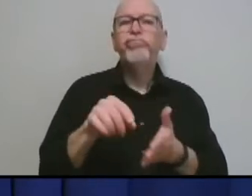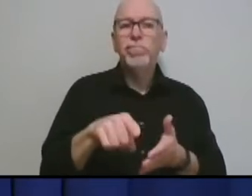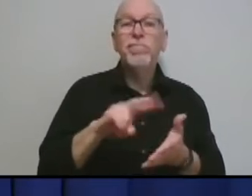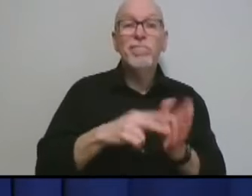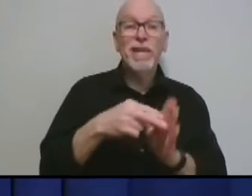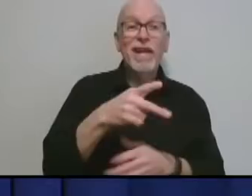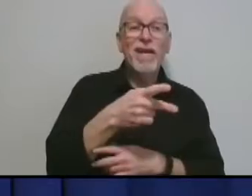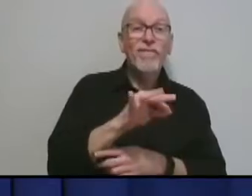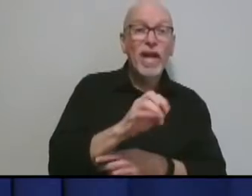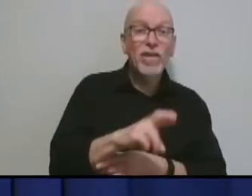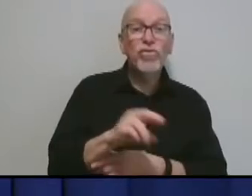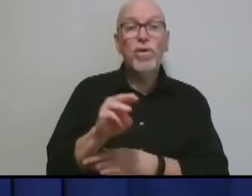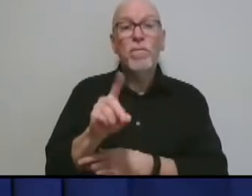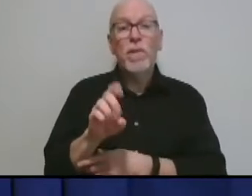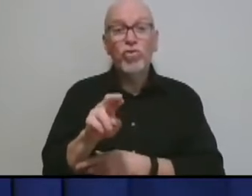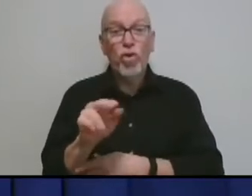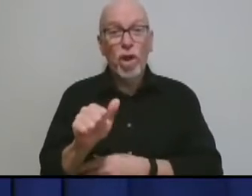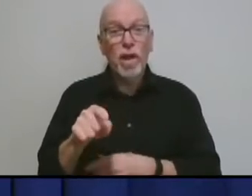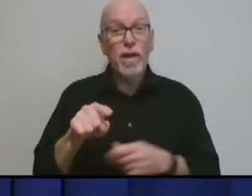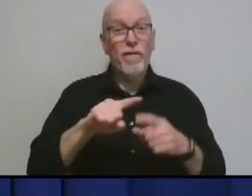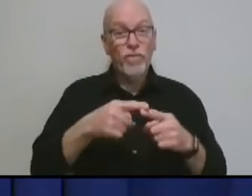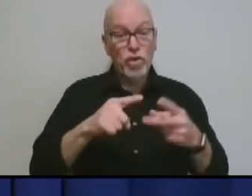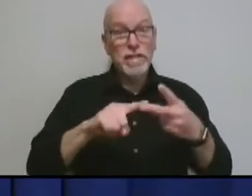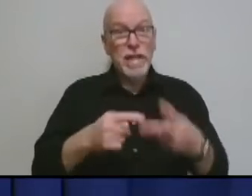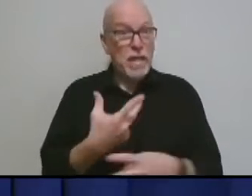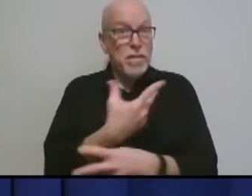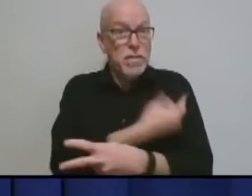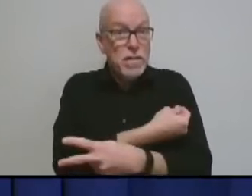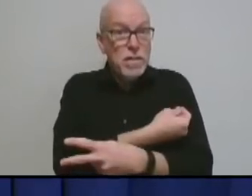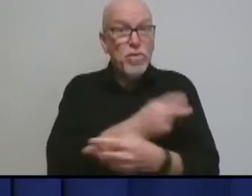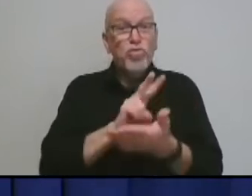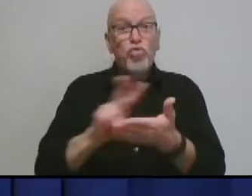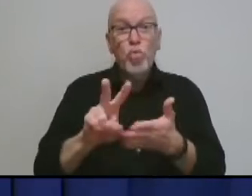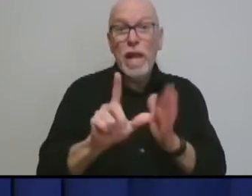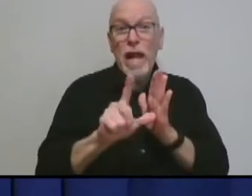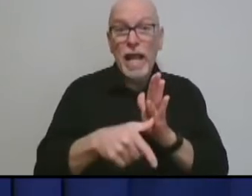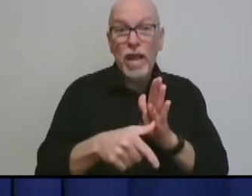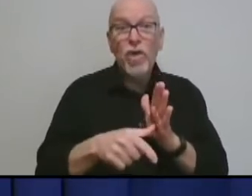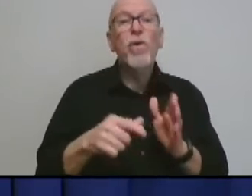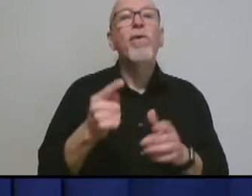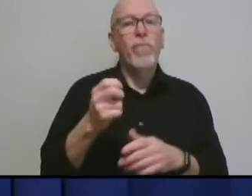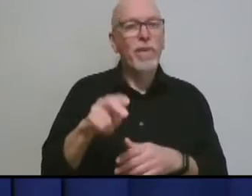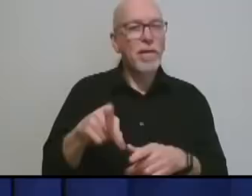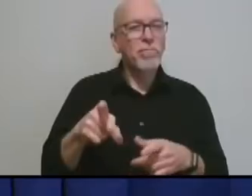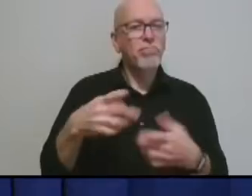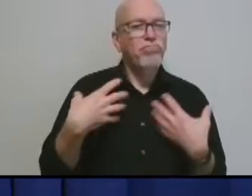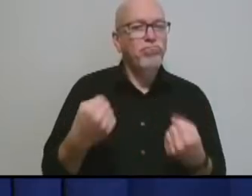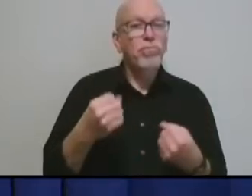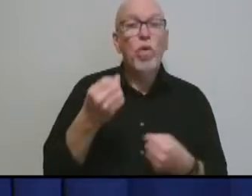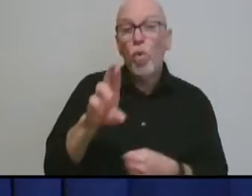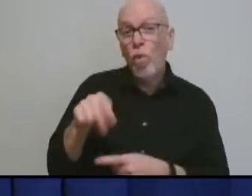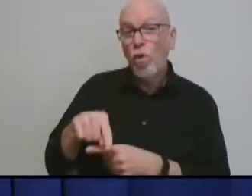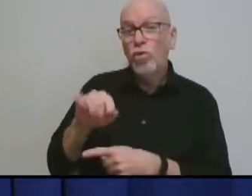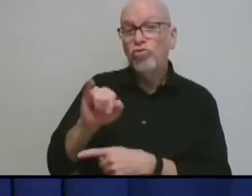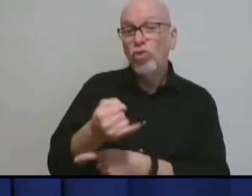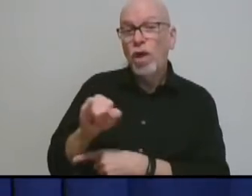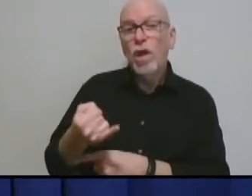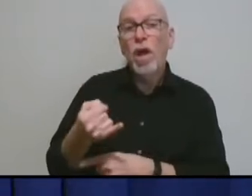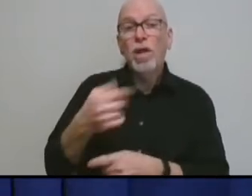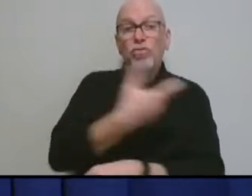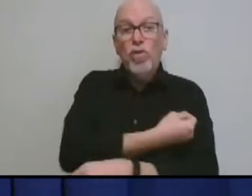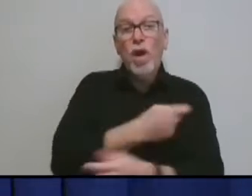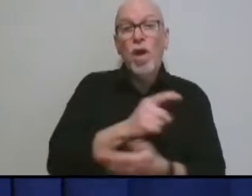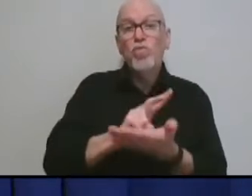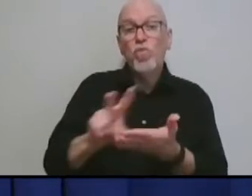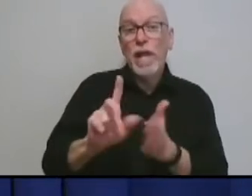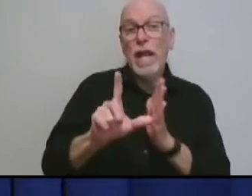Pfizer second dose has been given, or 2 weeks after your one dose Johnson & Johnson has been given. Under the CDC's guidance, if